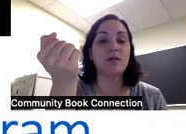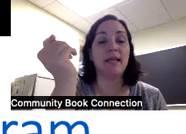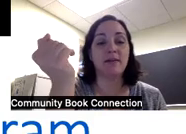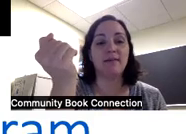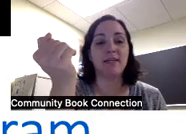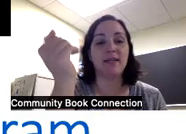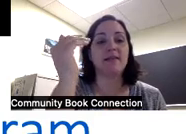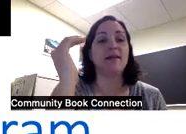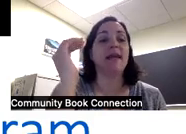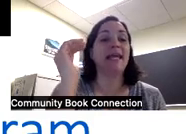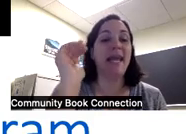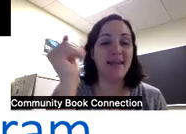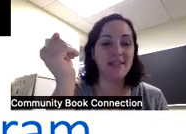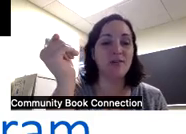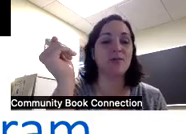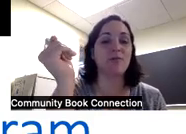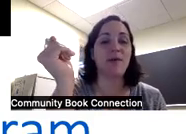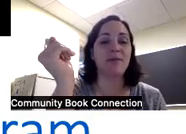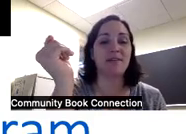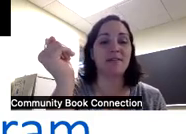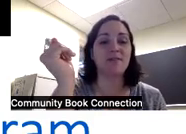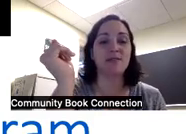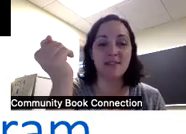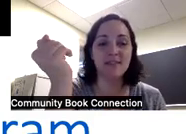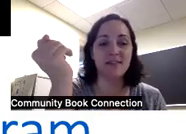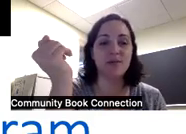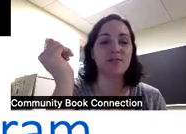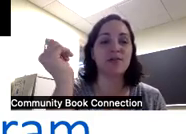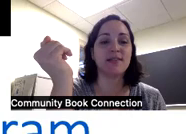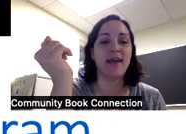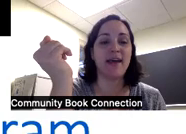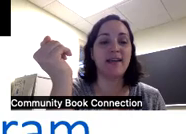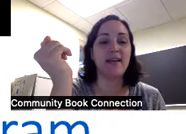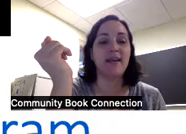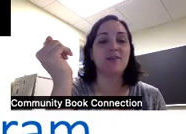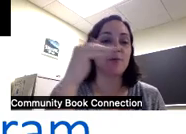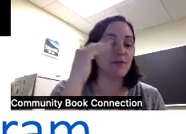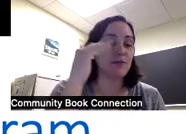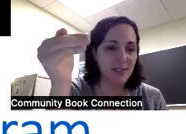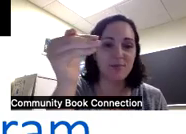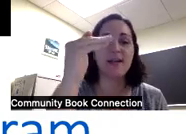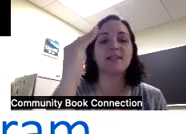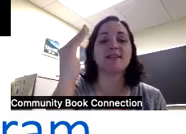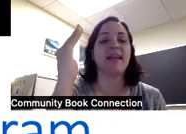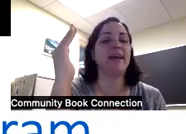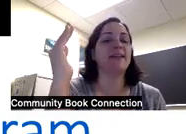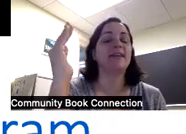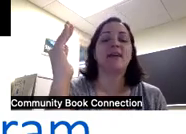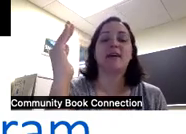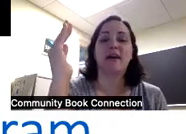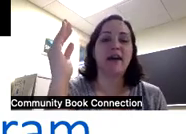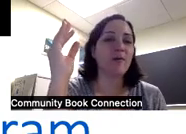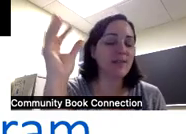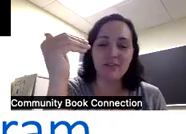coral and their habitat, enhancing coral population resistance, which looks at supporting restoration projects